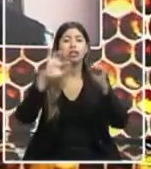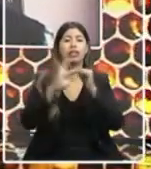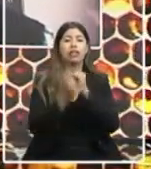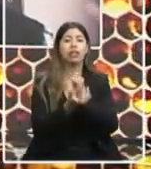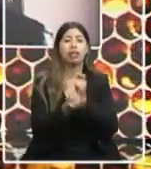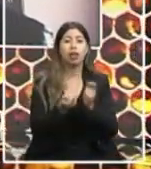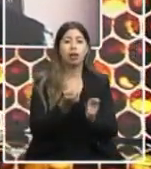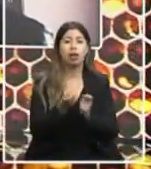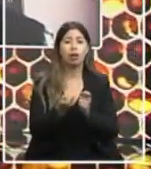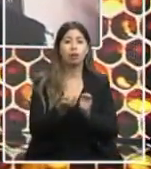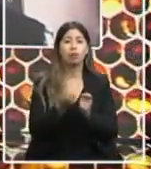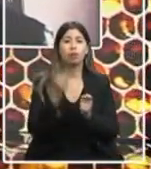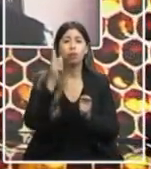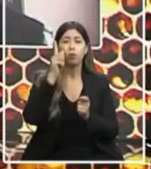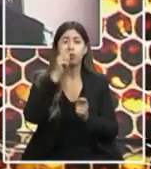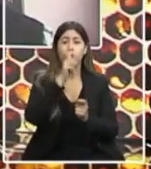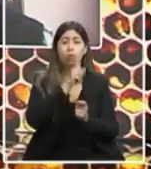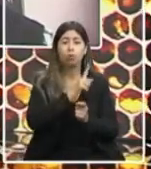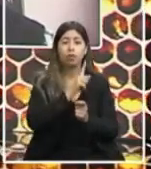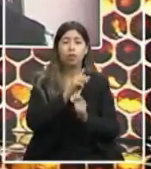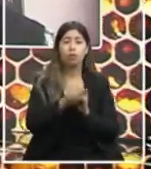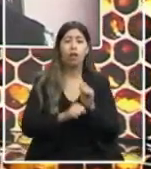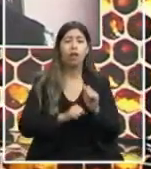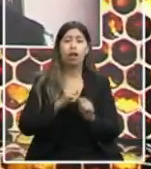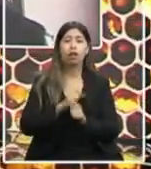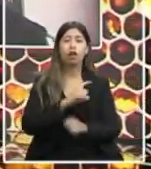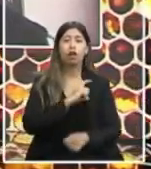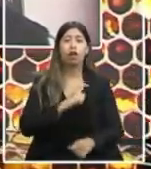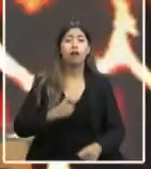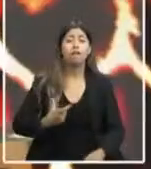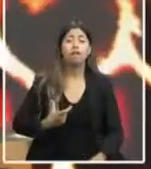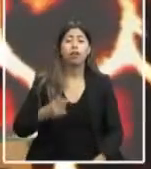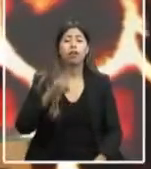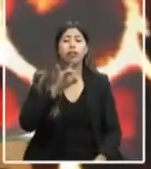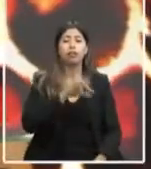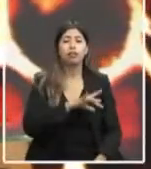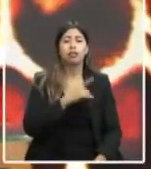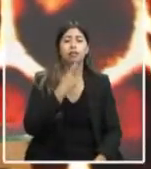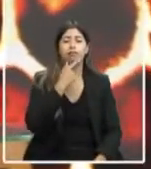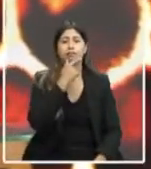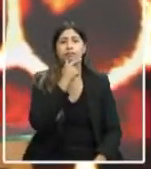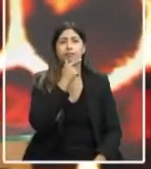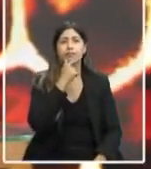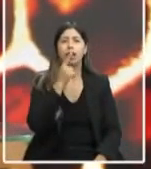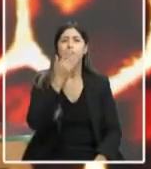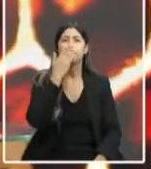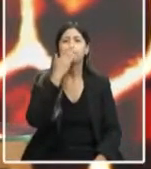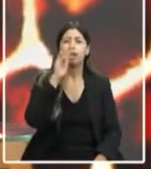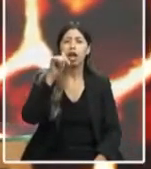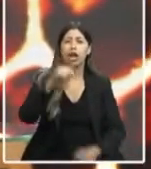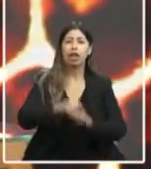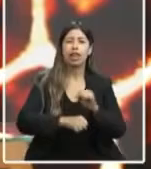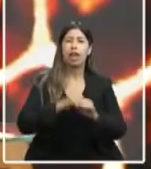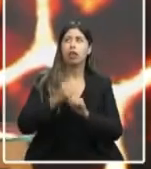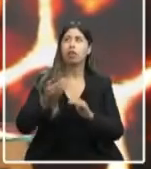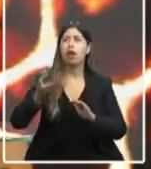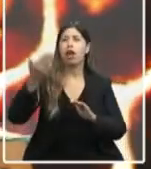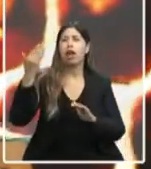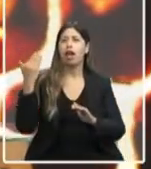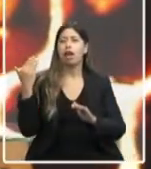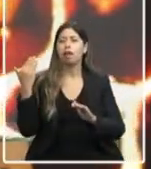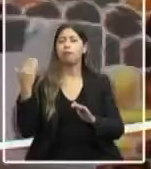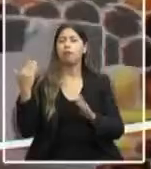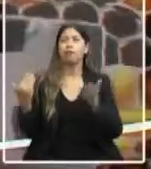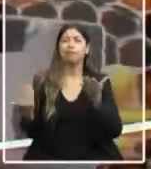off? Is the average Chilean better off today than she was a year ago? Well, typically, you look at a whole variety of